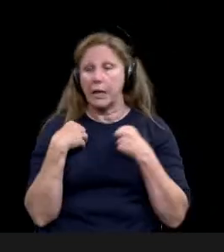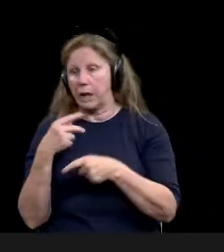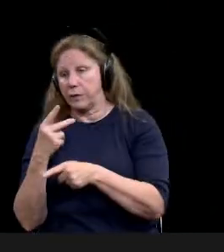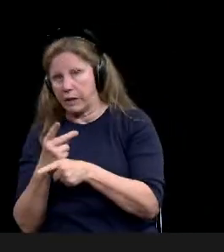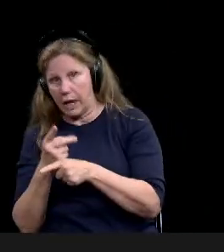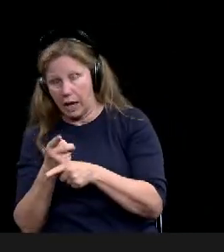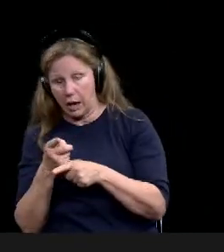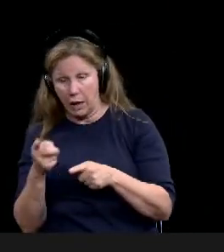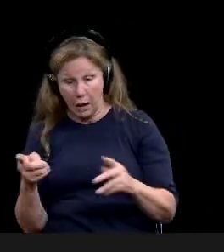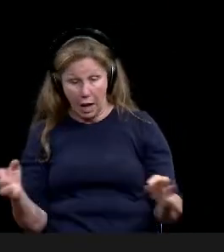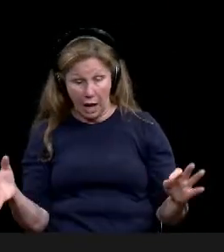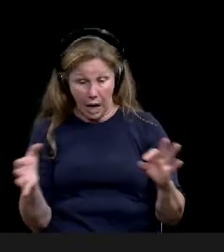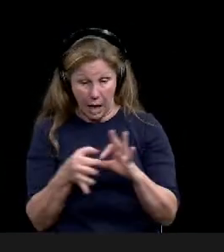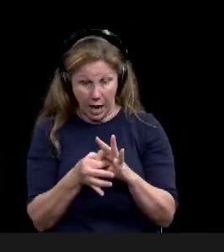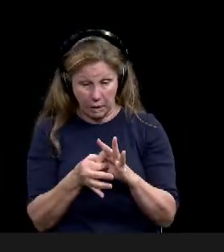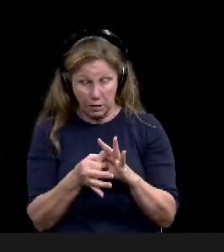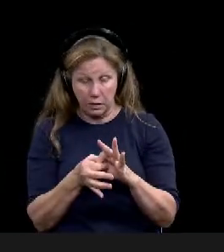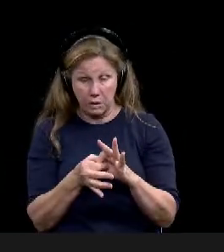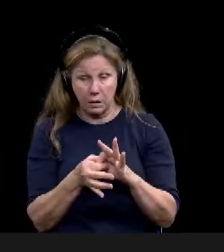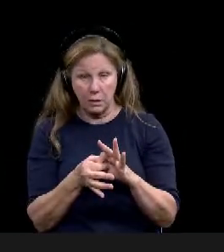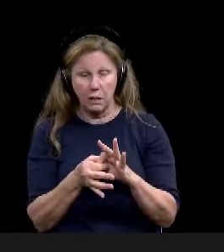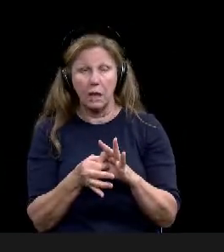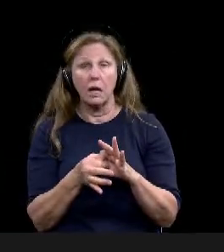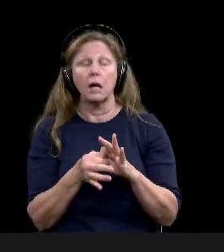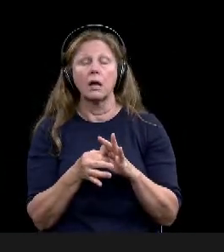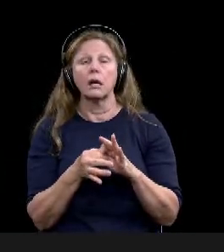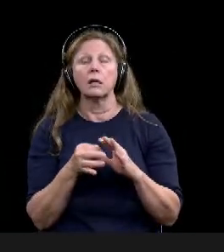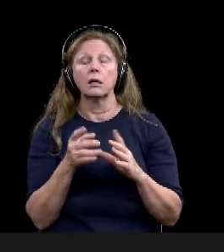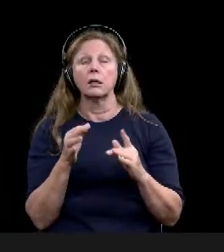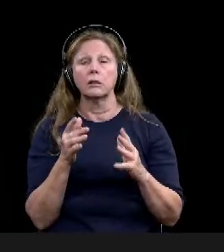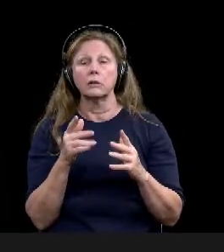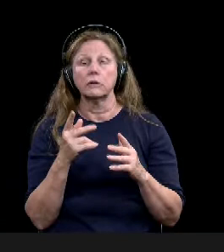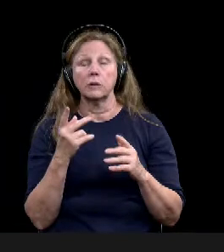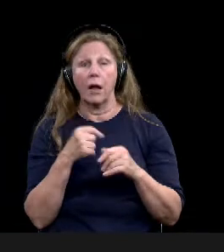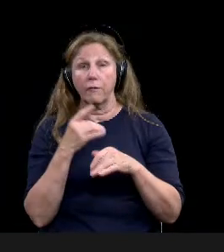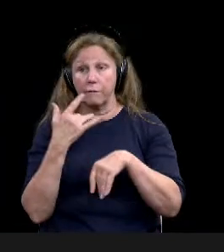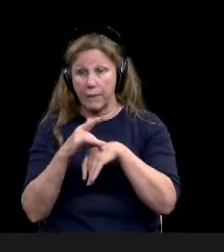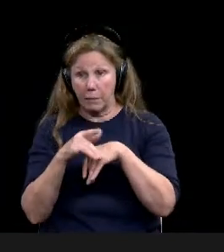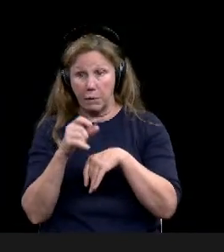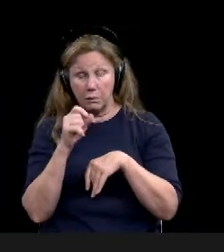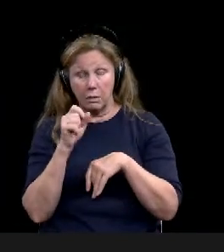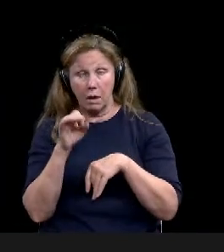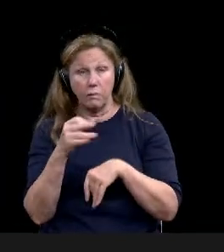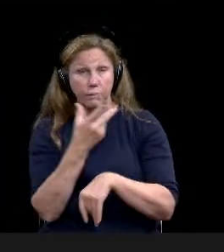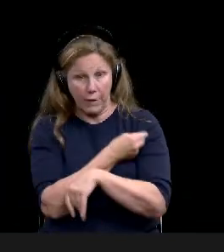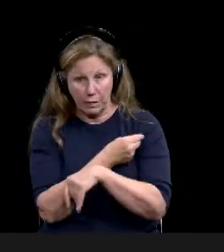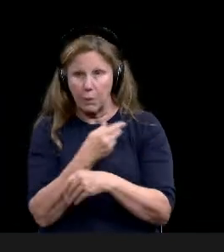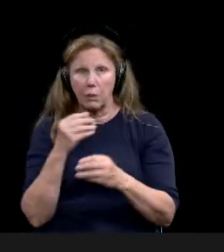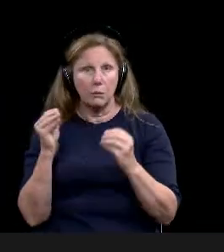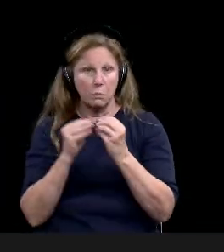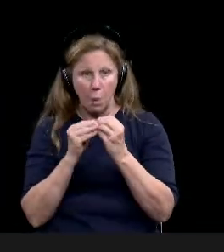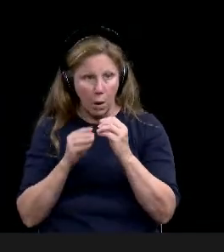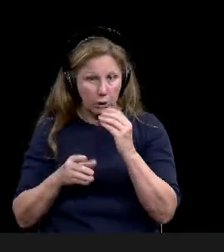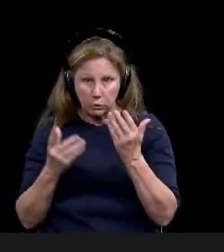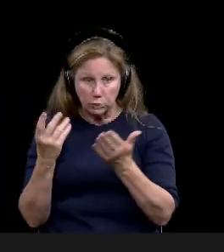vaccinations in our community. To date, the number of doses in the county,